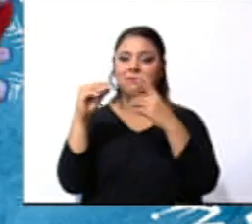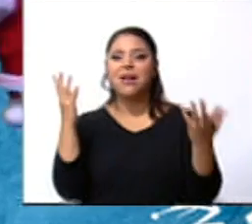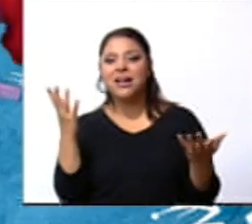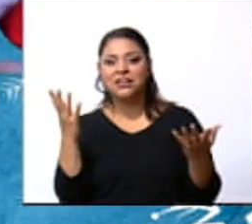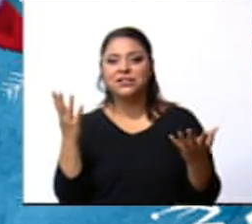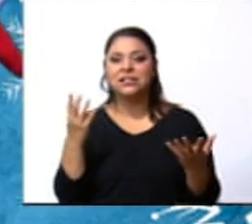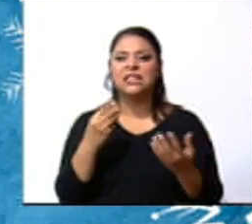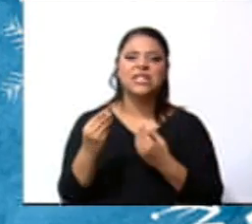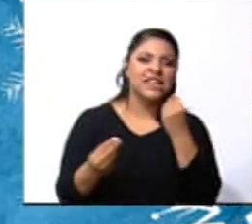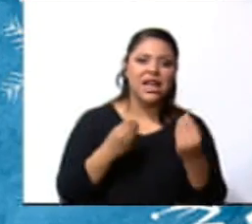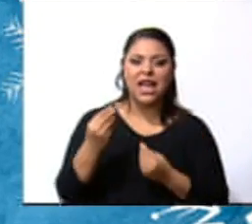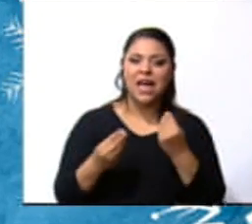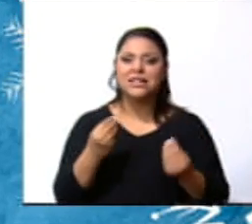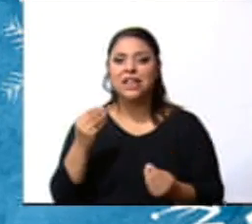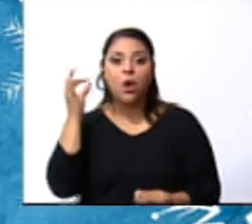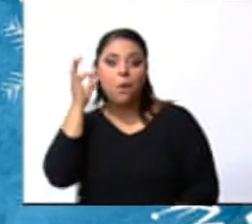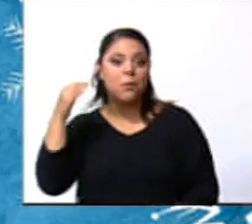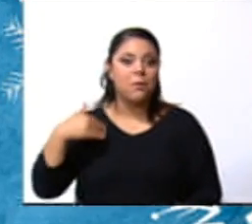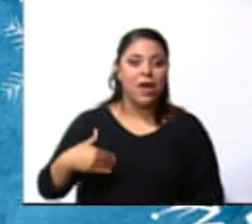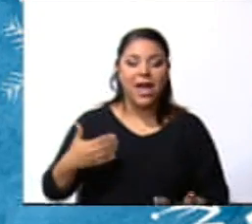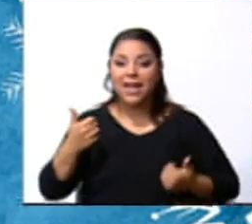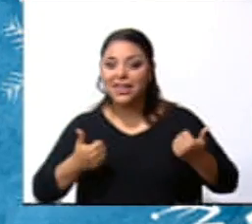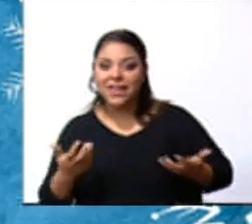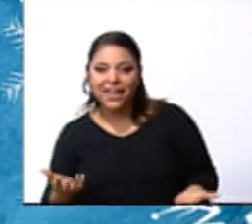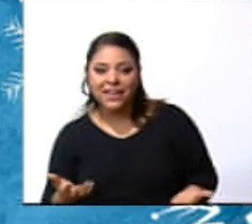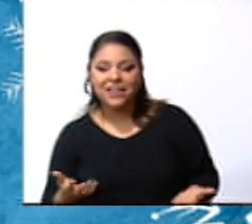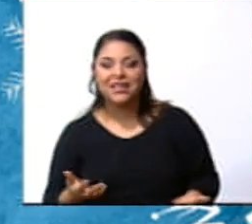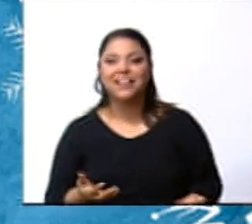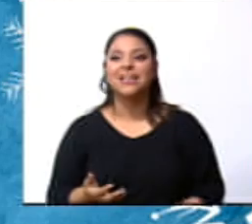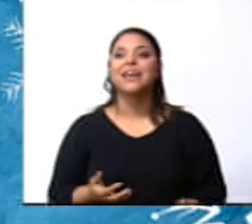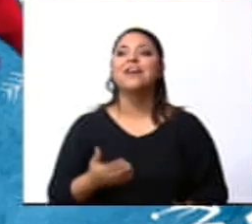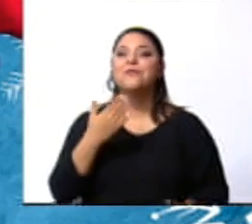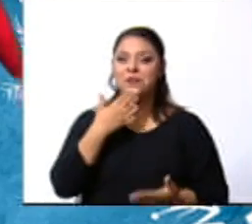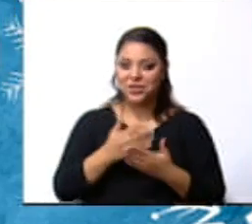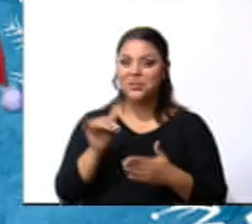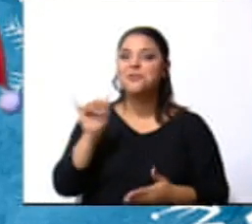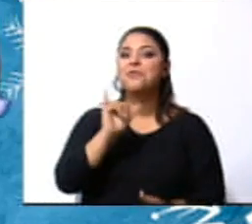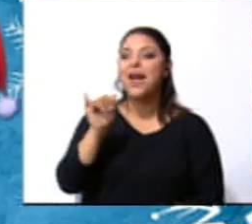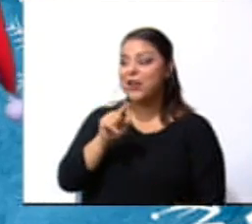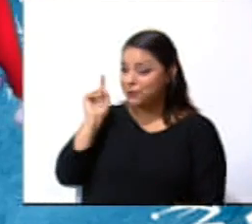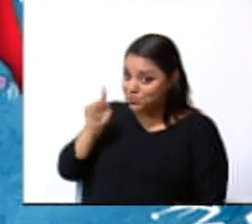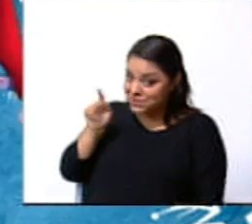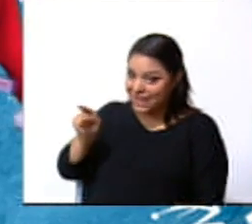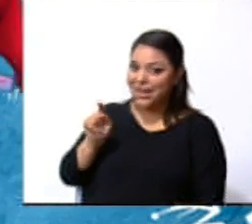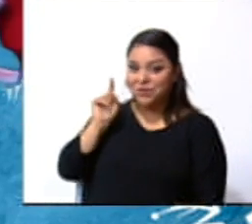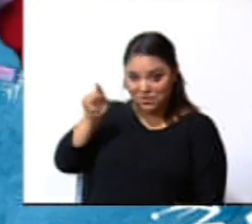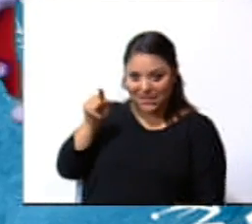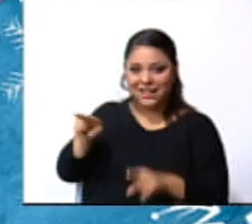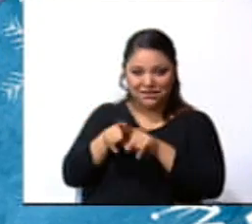Where is he or she? Once again, it's right here. Remember, you are a student.